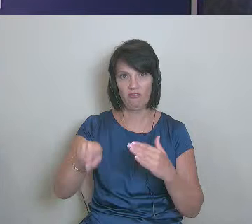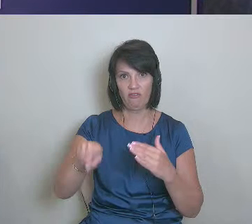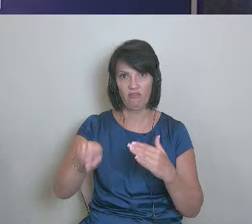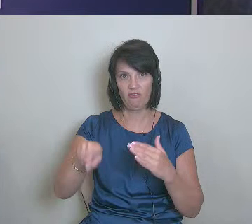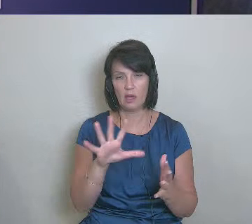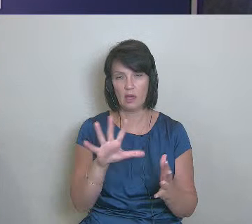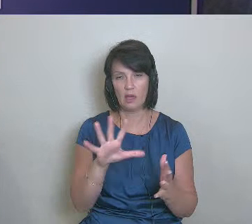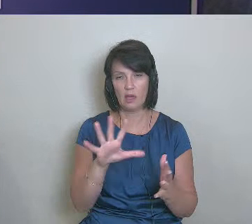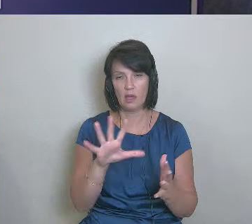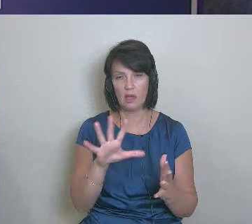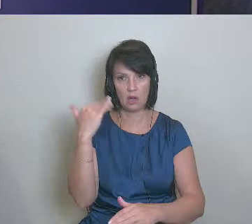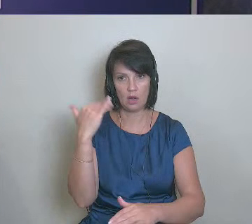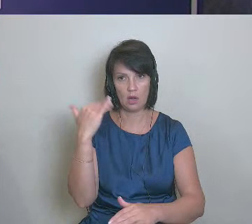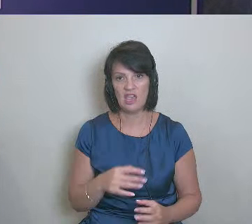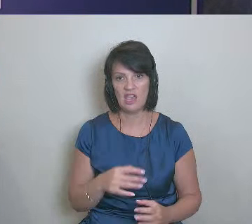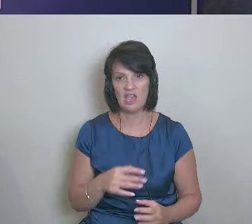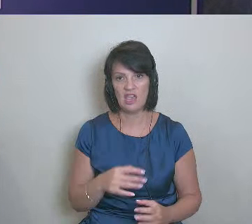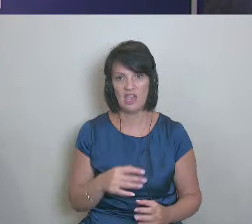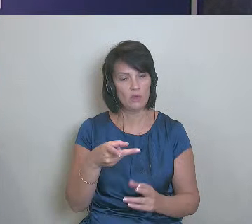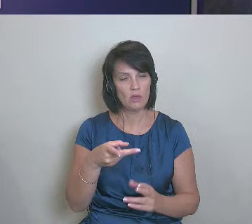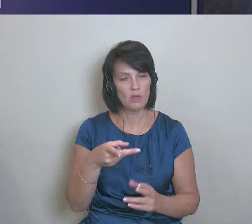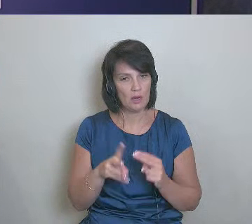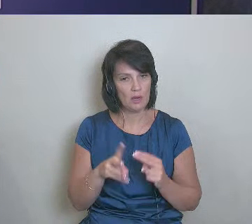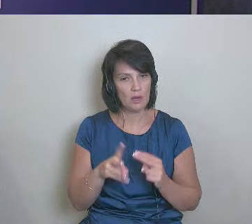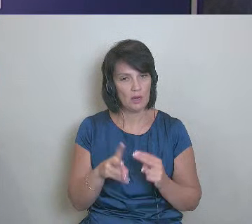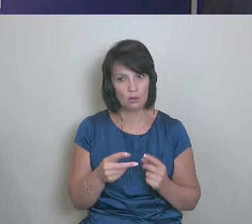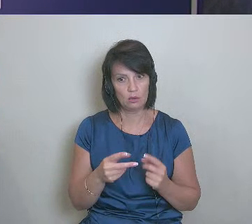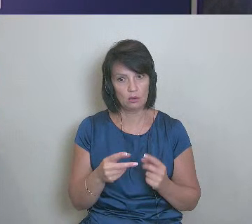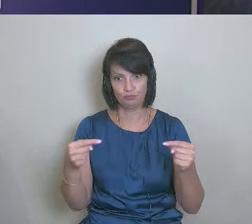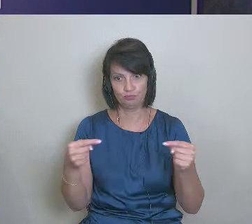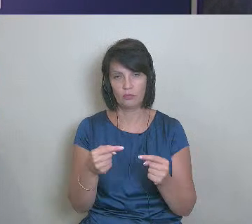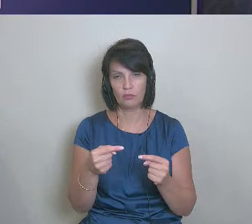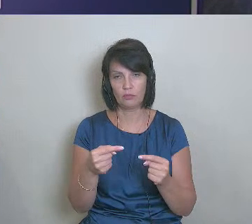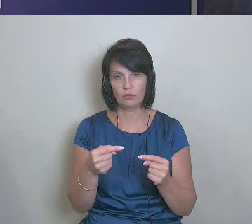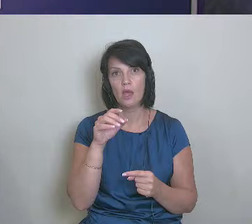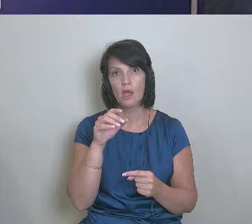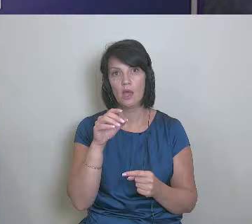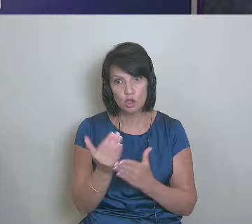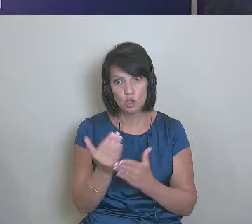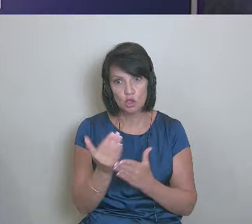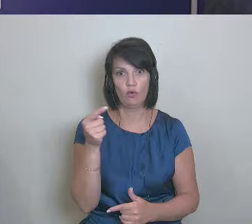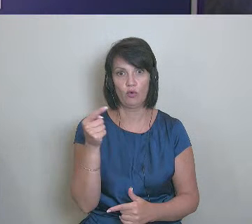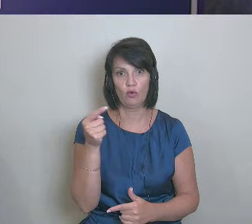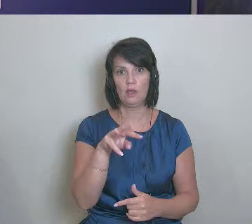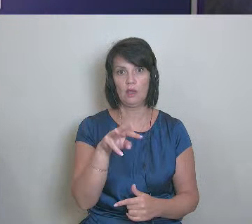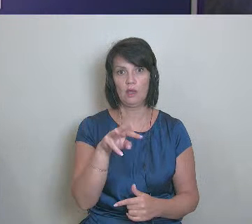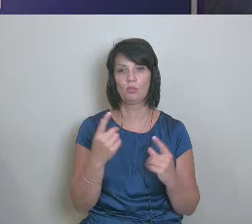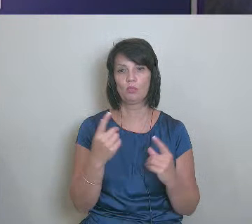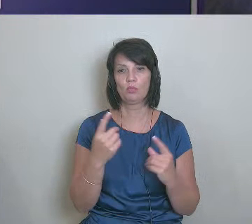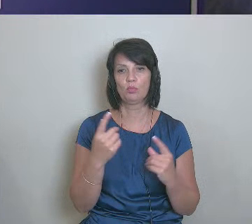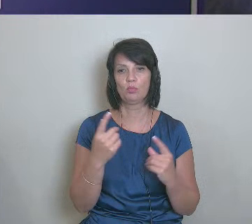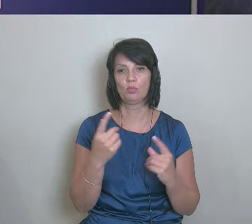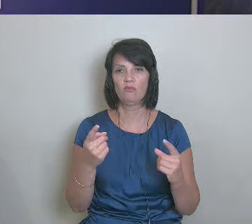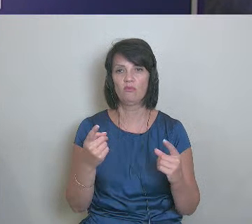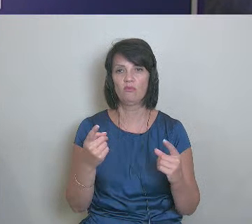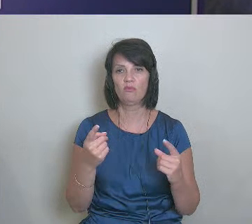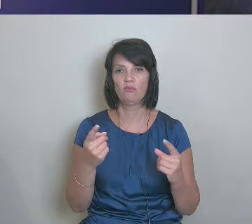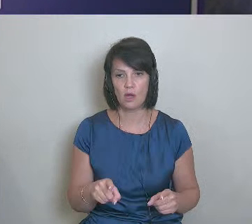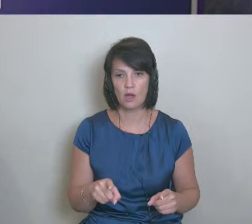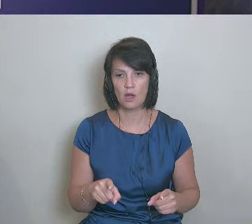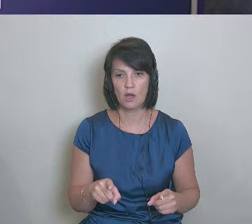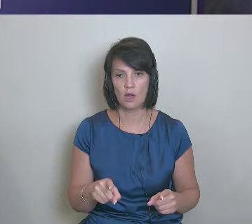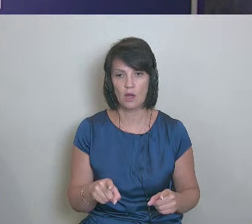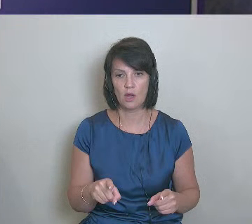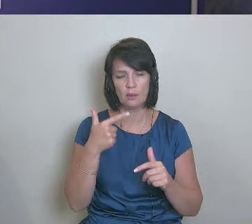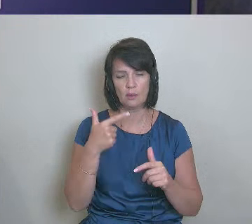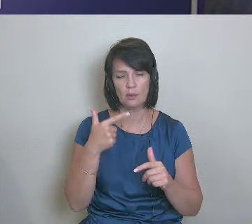say that the requirements are going to change. We live in the real world, and